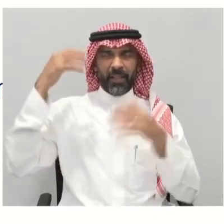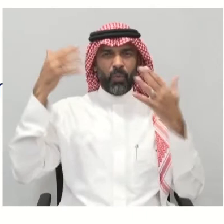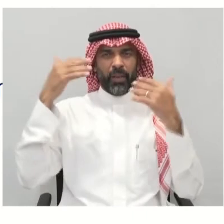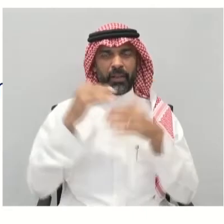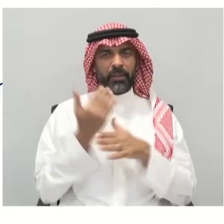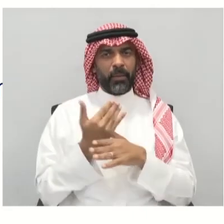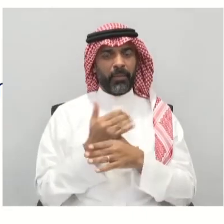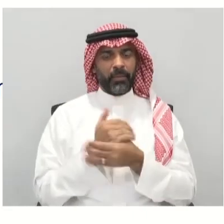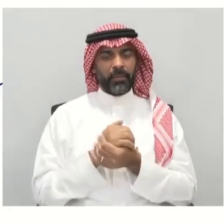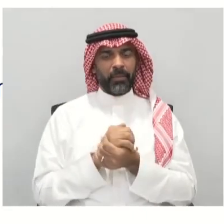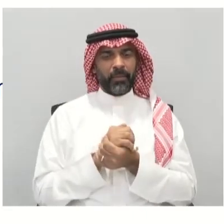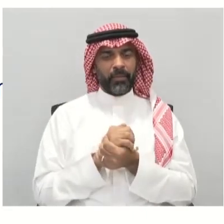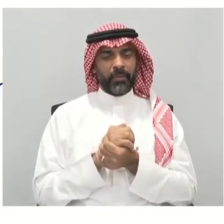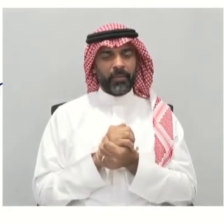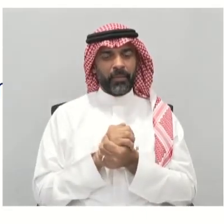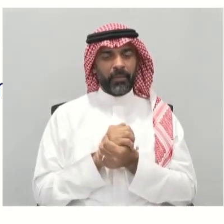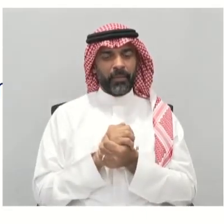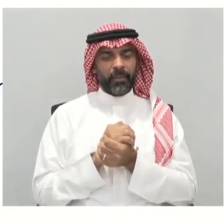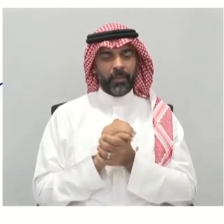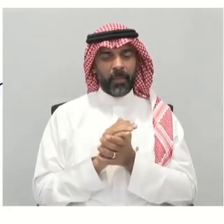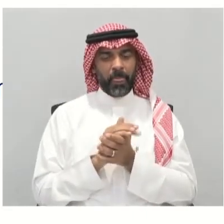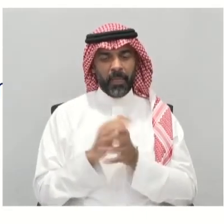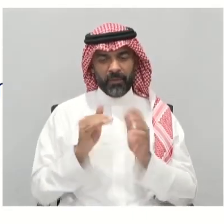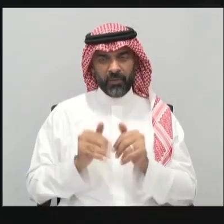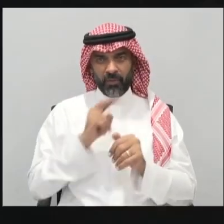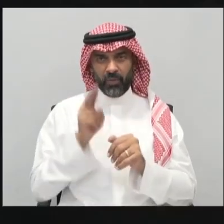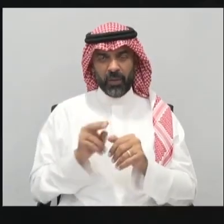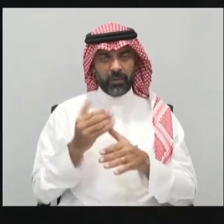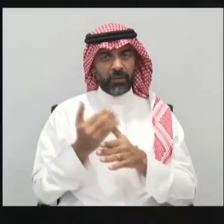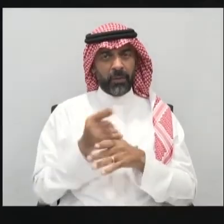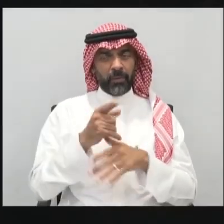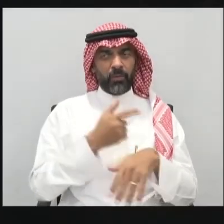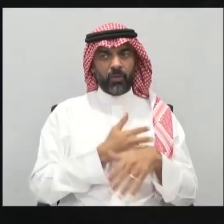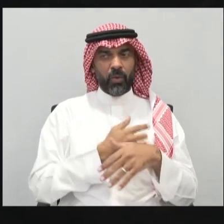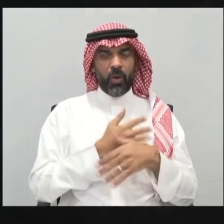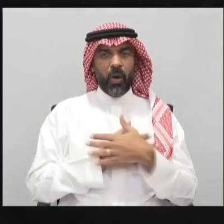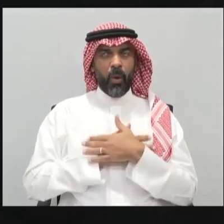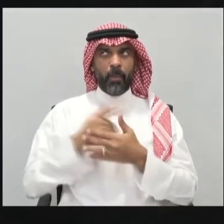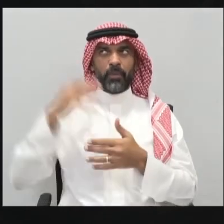We can say, why do you like sunny weather if it's not too hot?